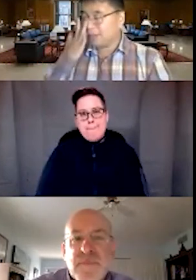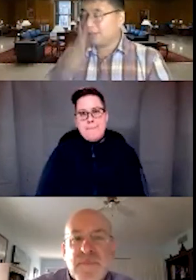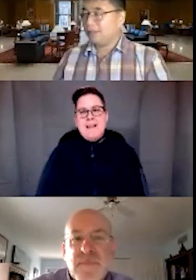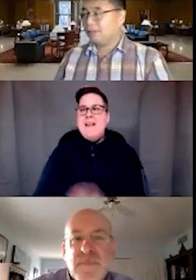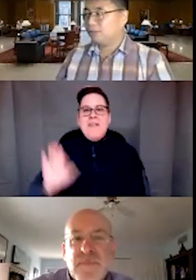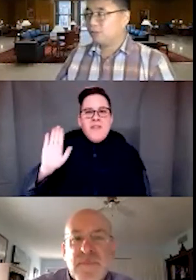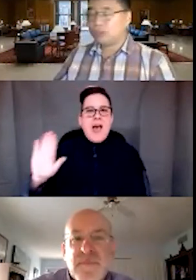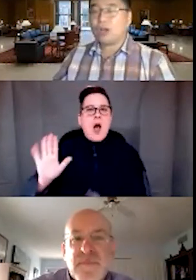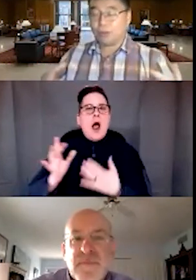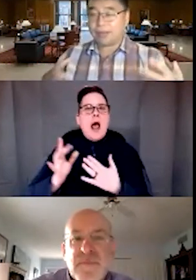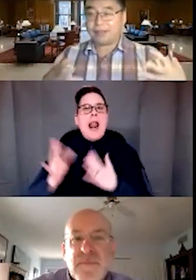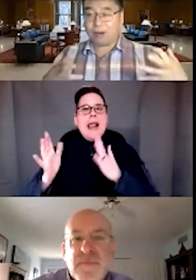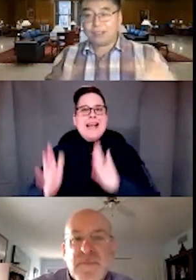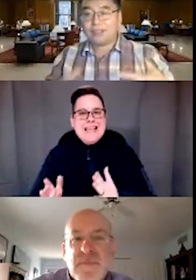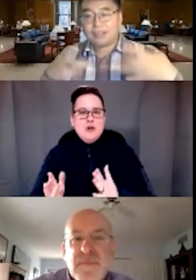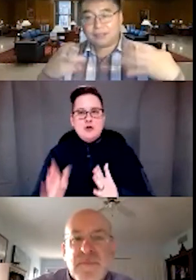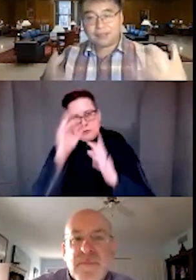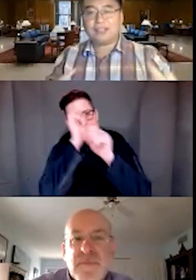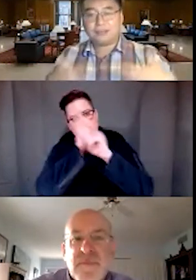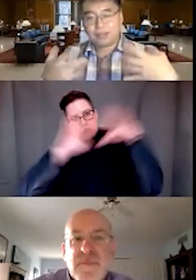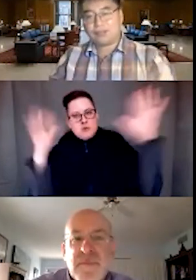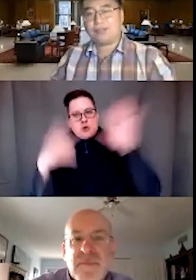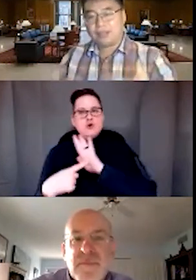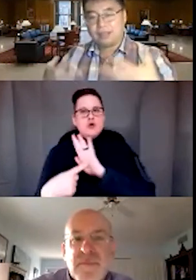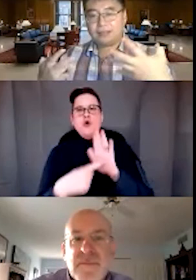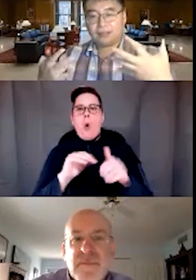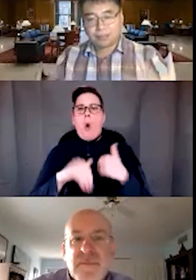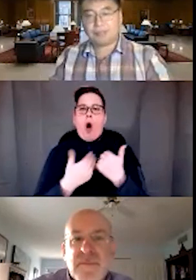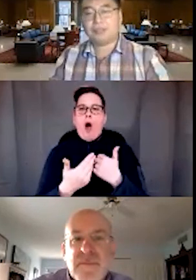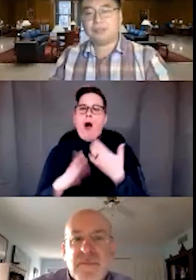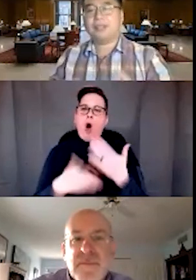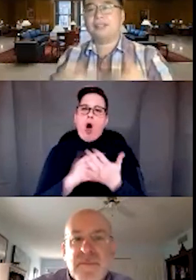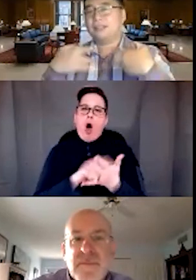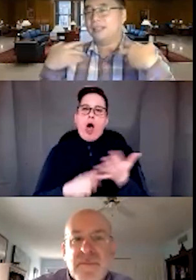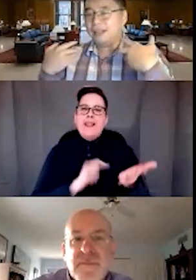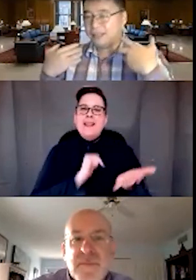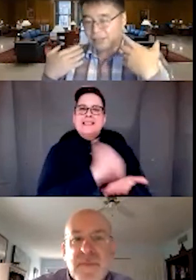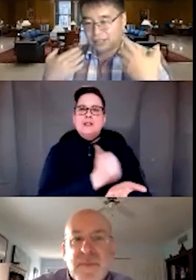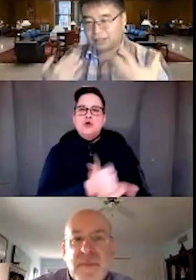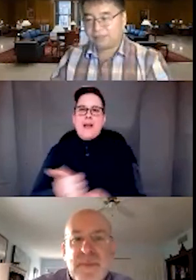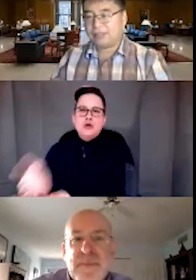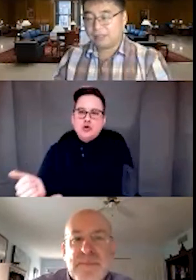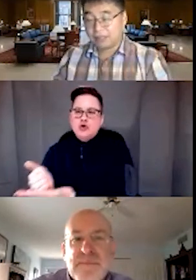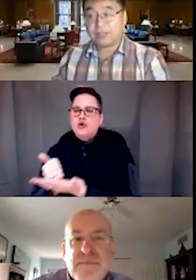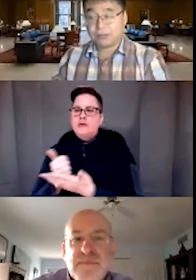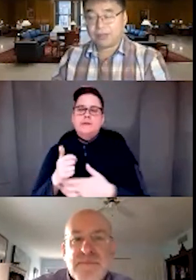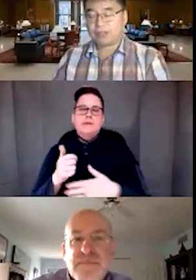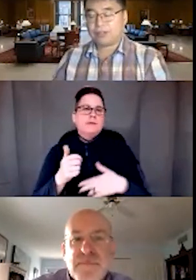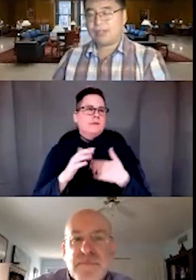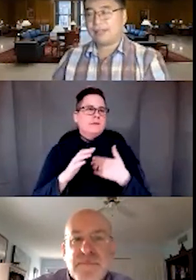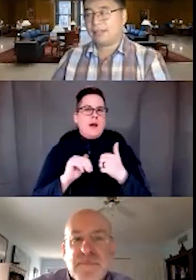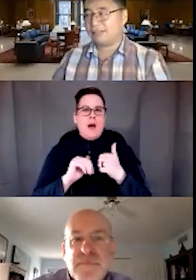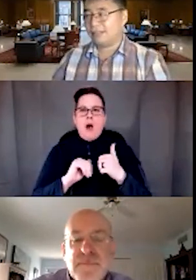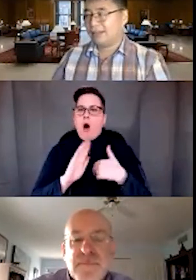leadership to show that all these different interventions that they put into place, different delivery